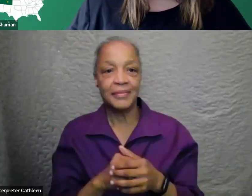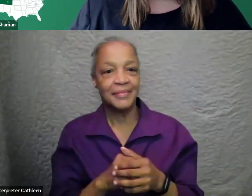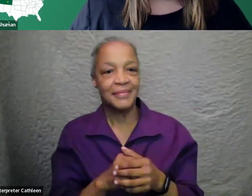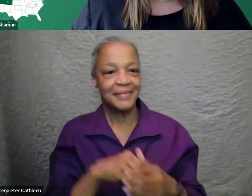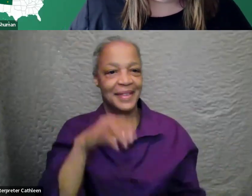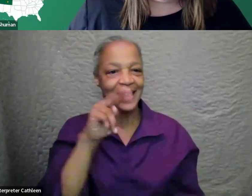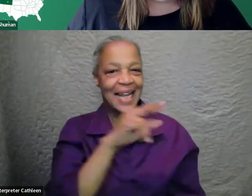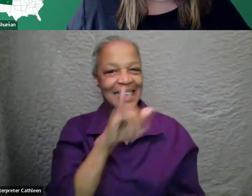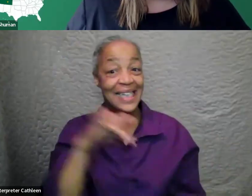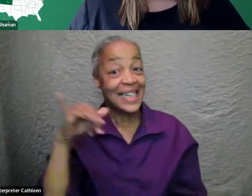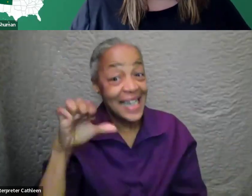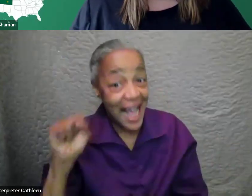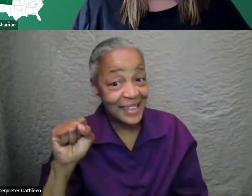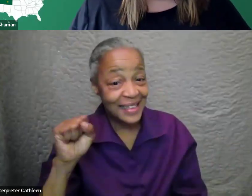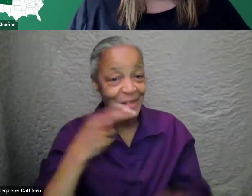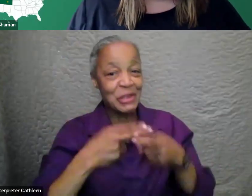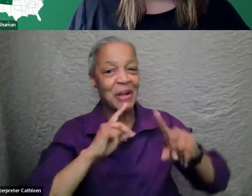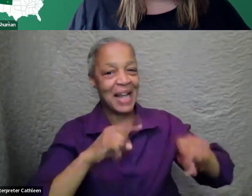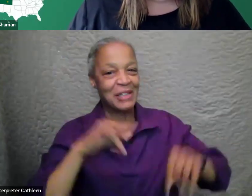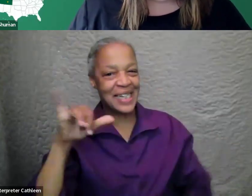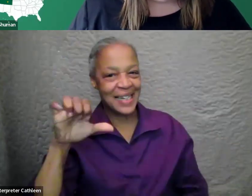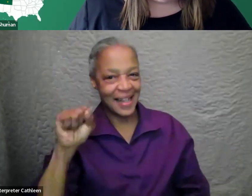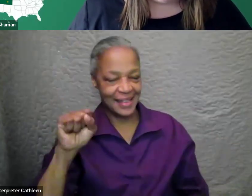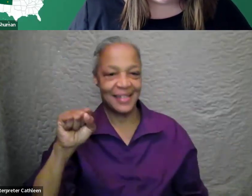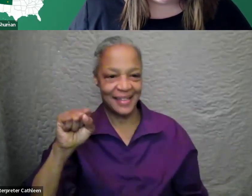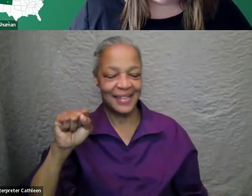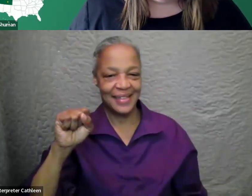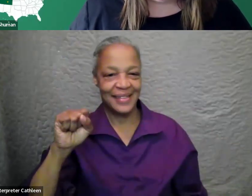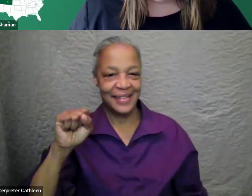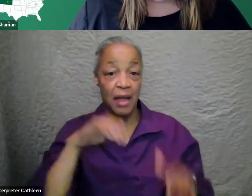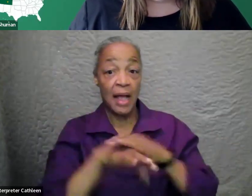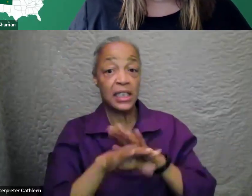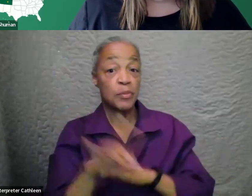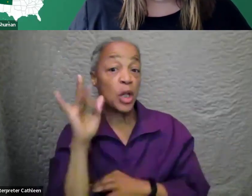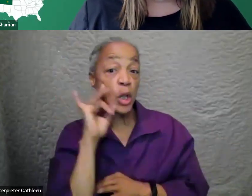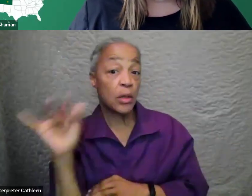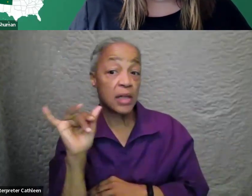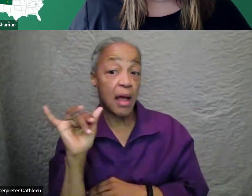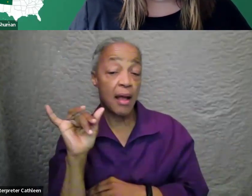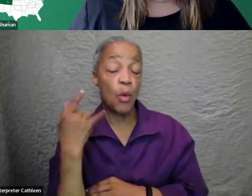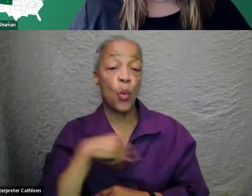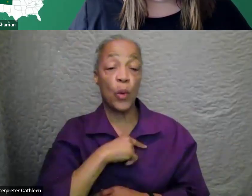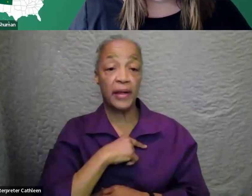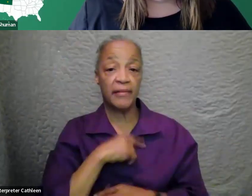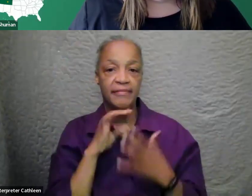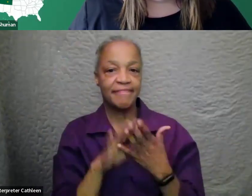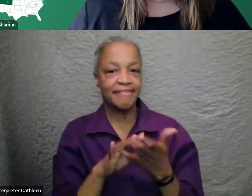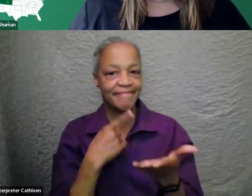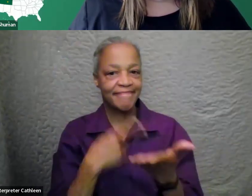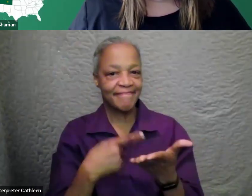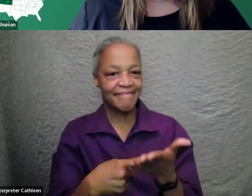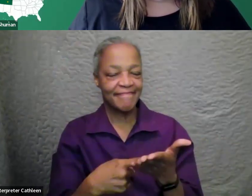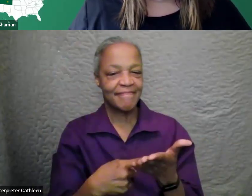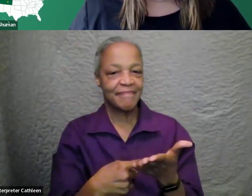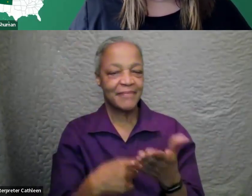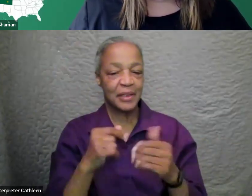Yes, the short answer is yes. That's an easy answer. I mean, what accessibility looks like, as I think we've touched on,